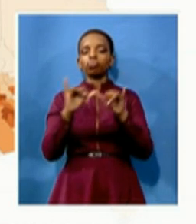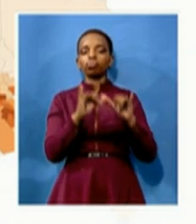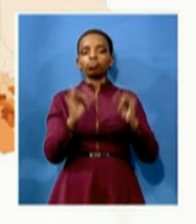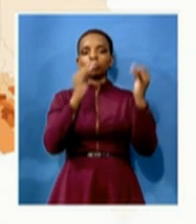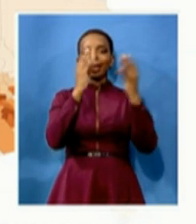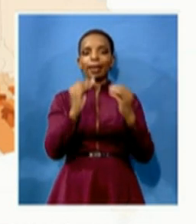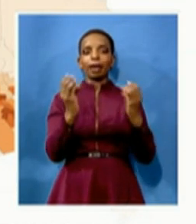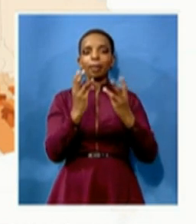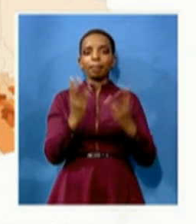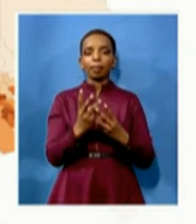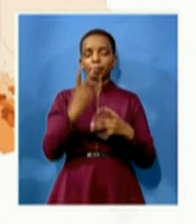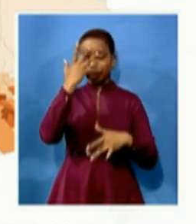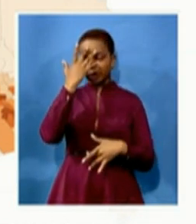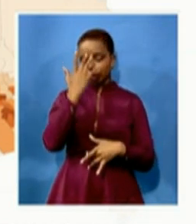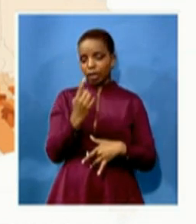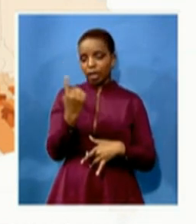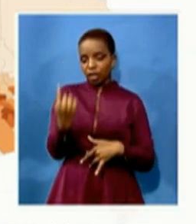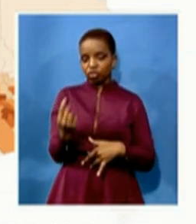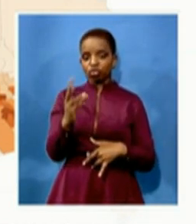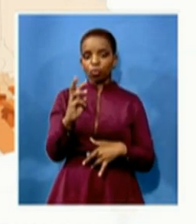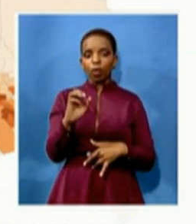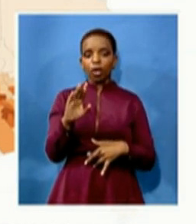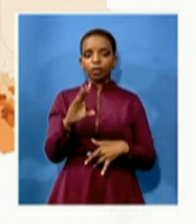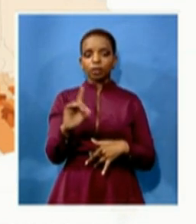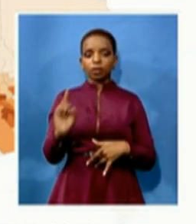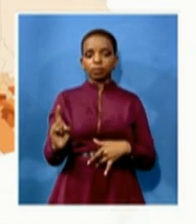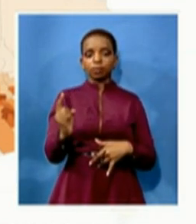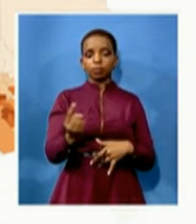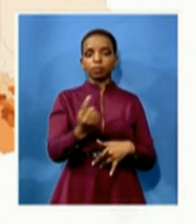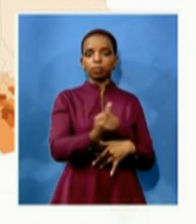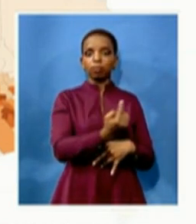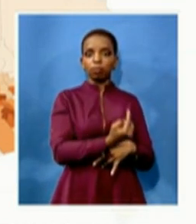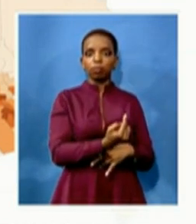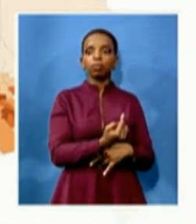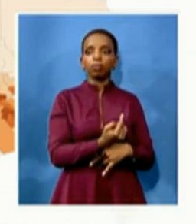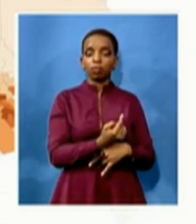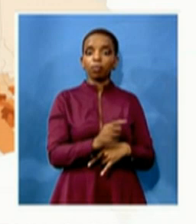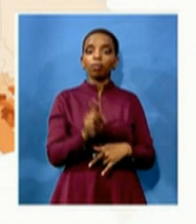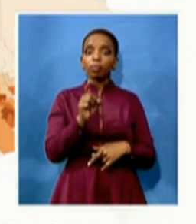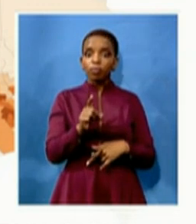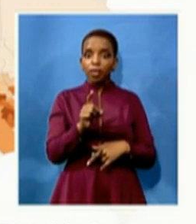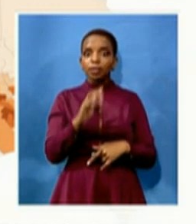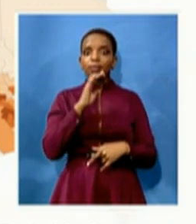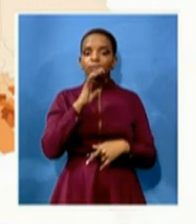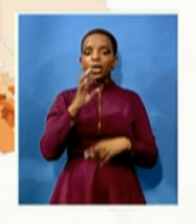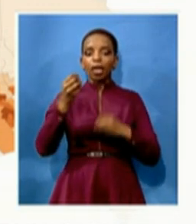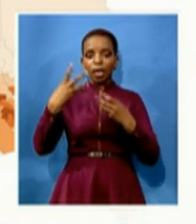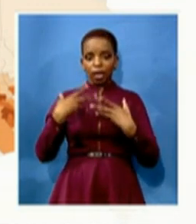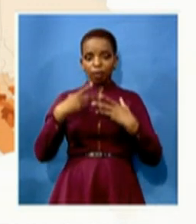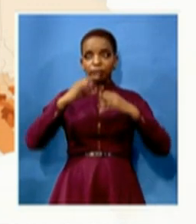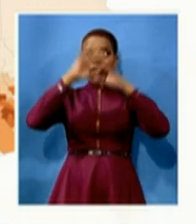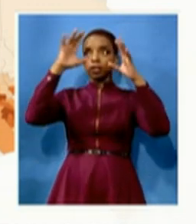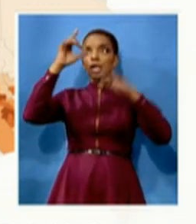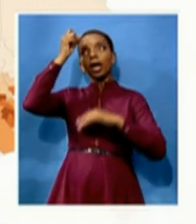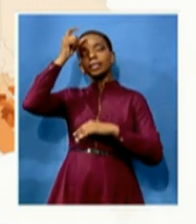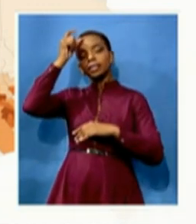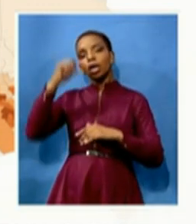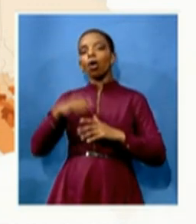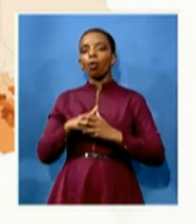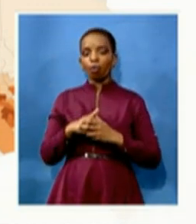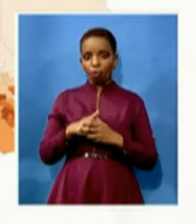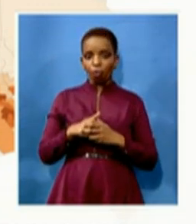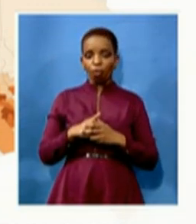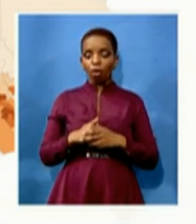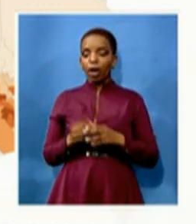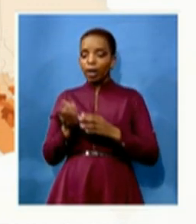over a certain time horizon. And this gives us an understanding of the spatial dynamics of this virus so that we can target lockdown levels and sort